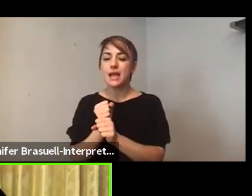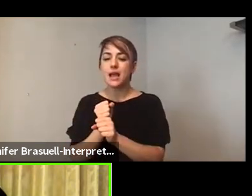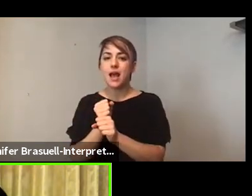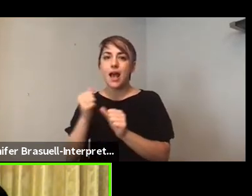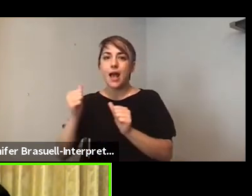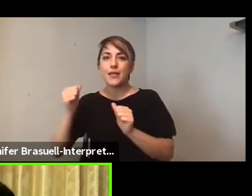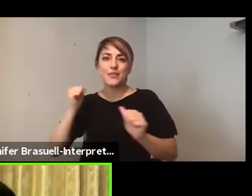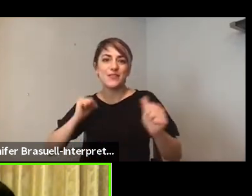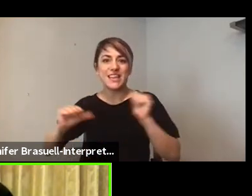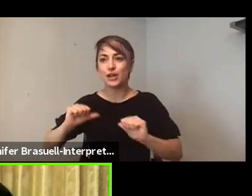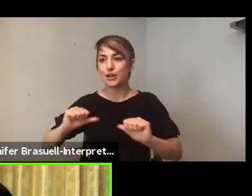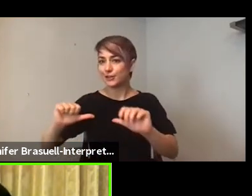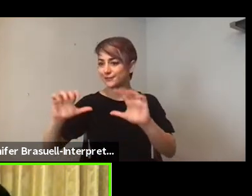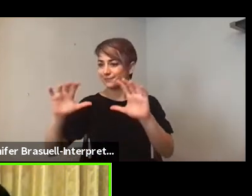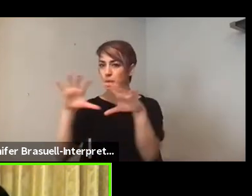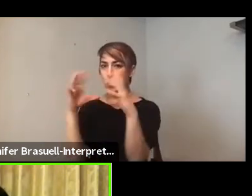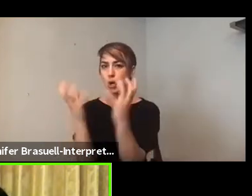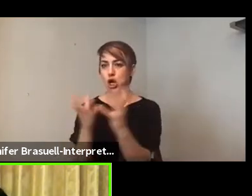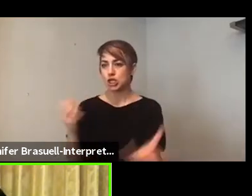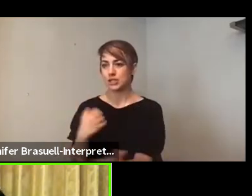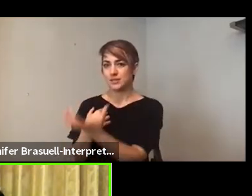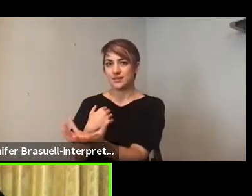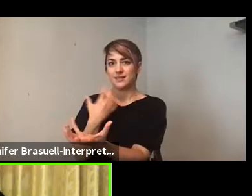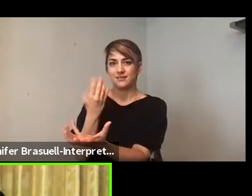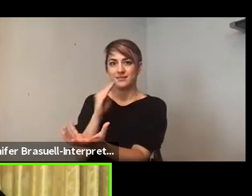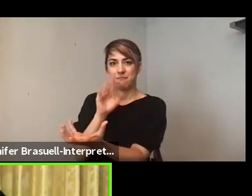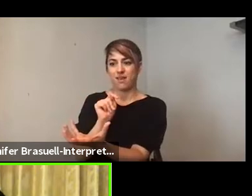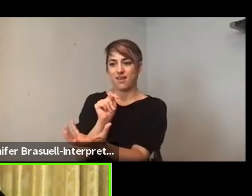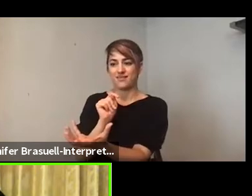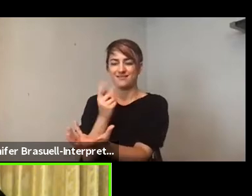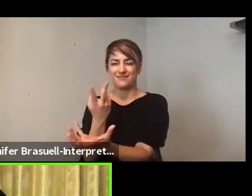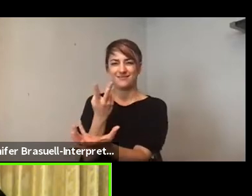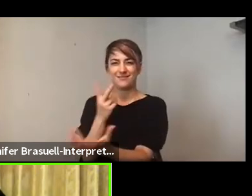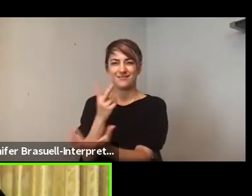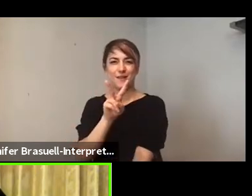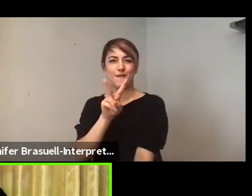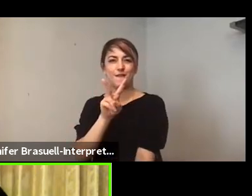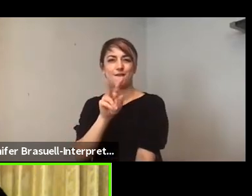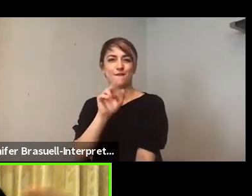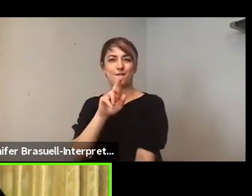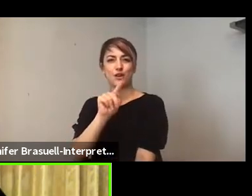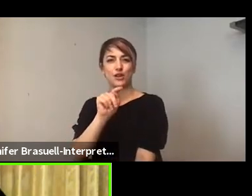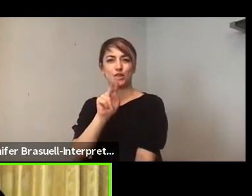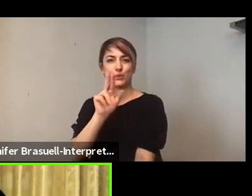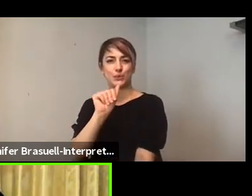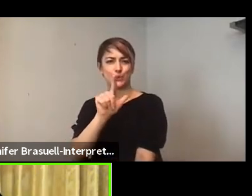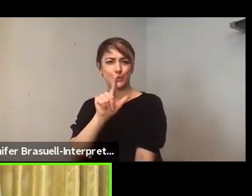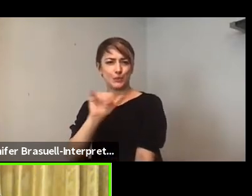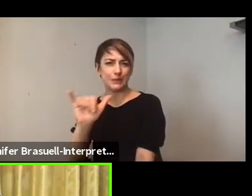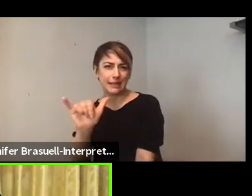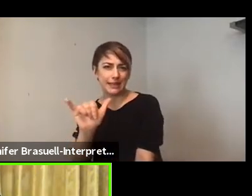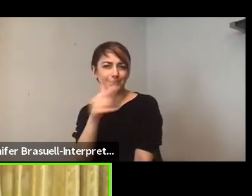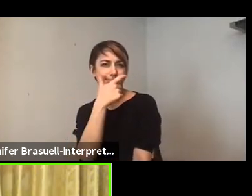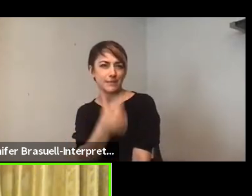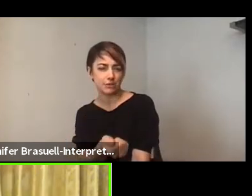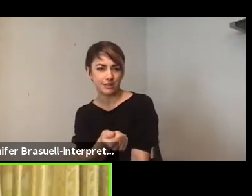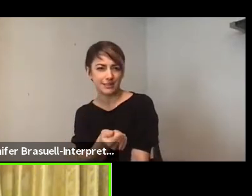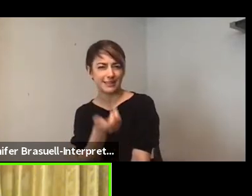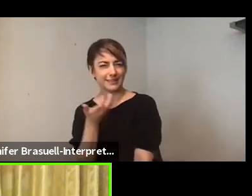he is gathering people from other genres of the of in the house of